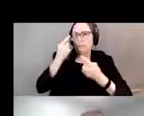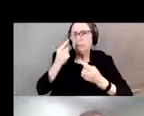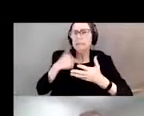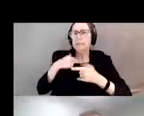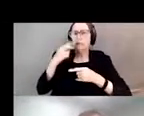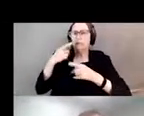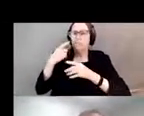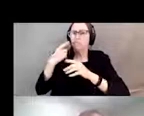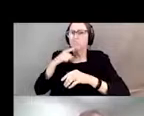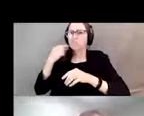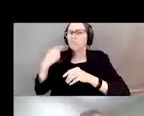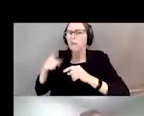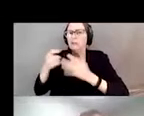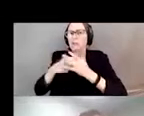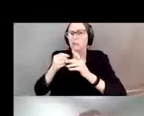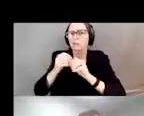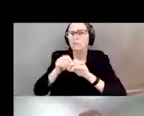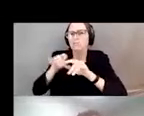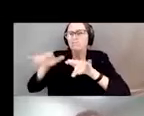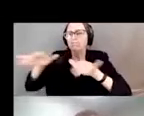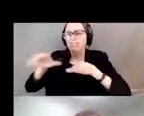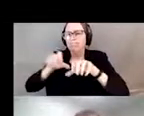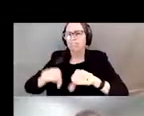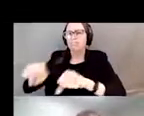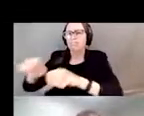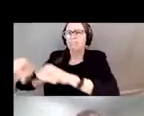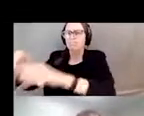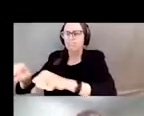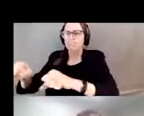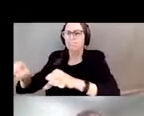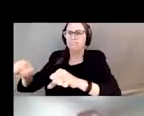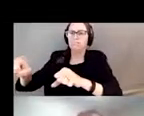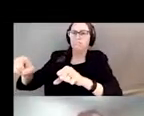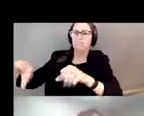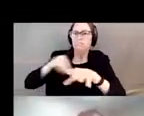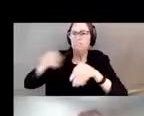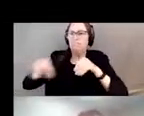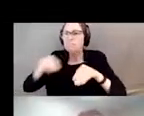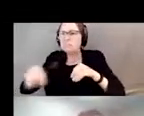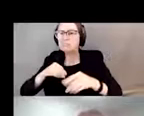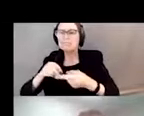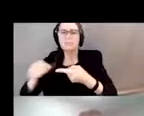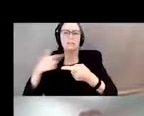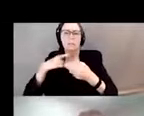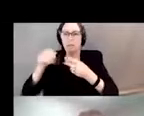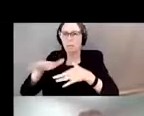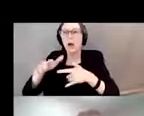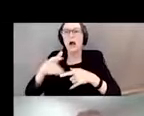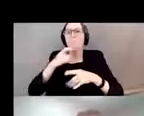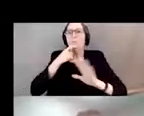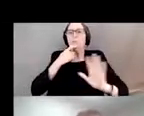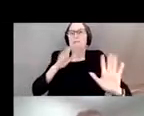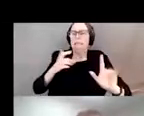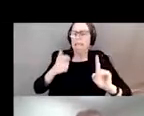Asia, starts taking all of these territories and just absorbing them into their empire, Britain starts to fear that Russia